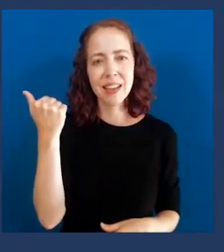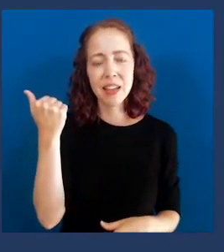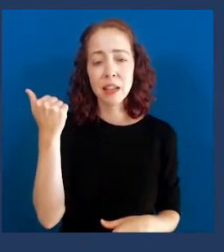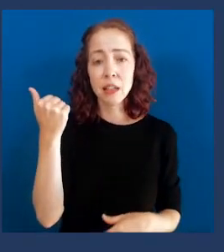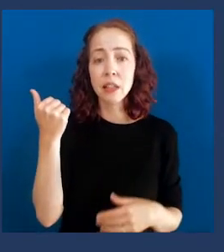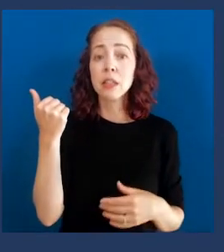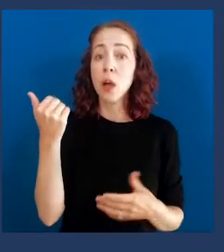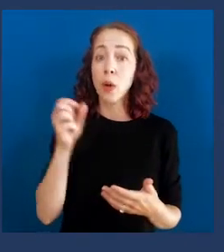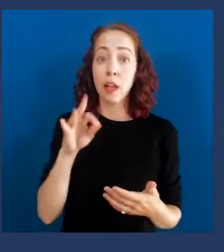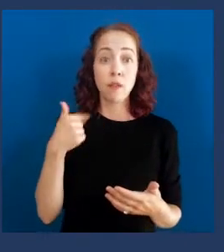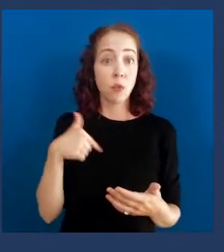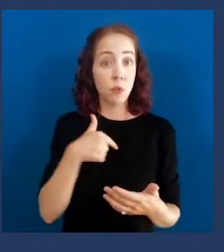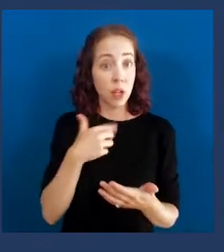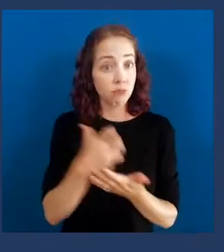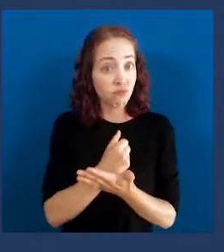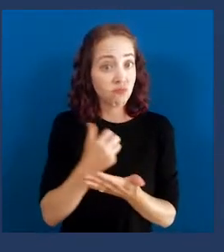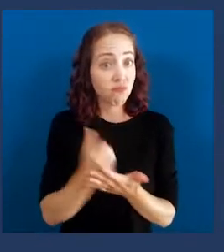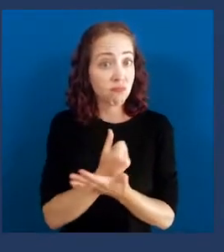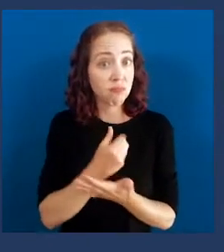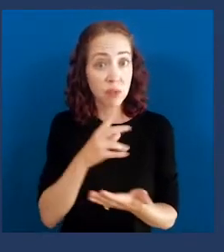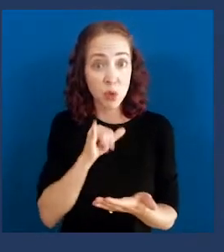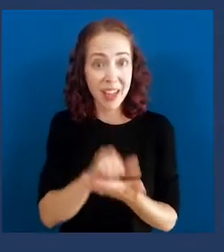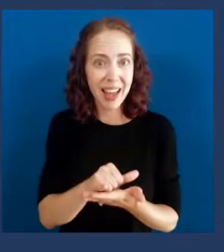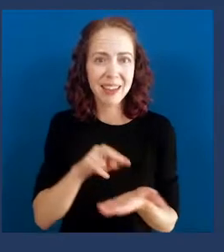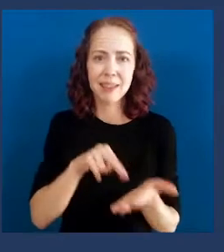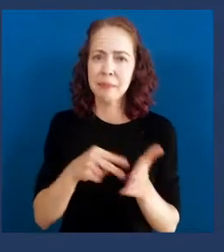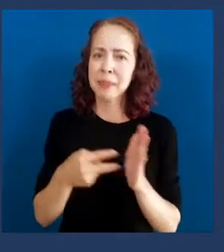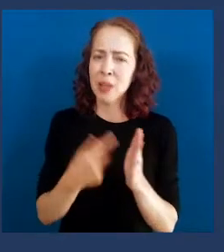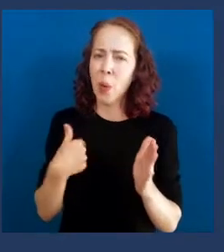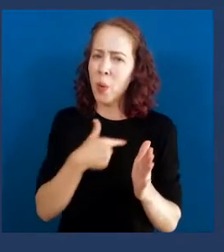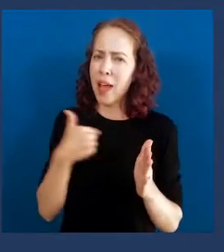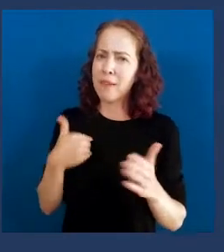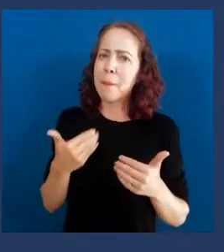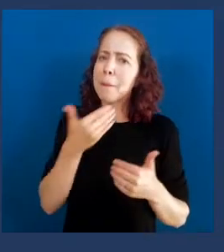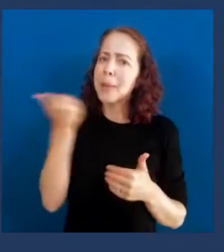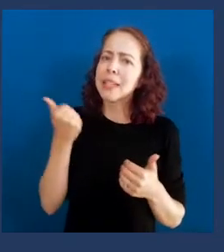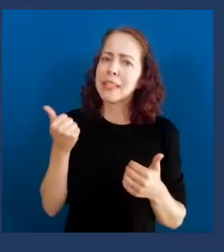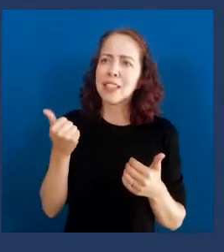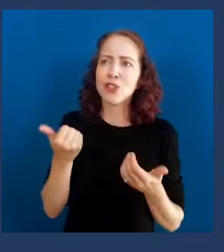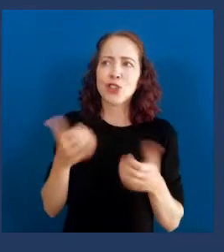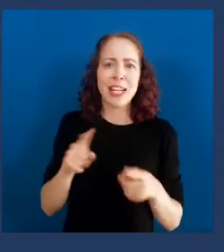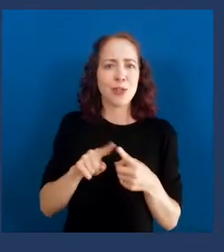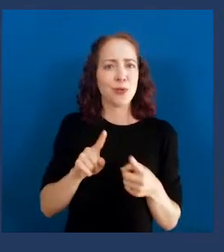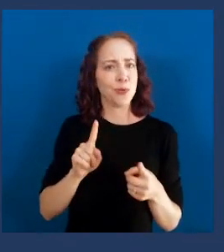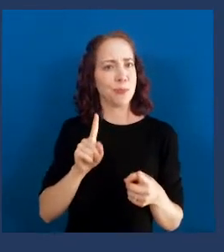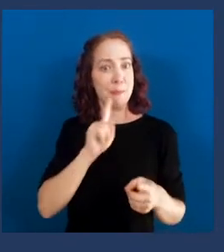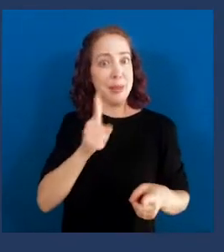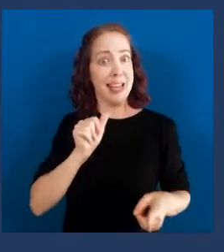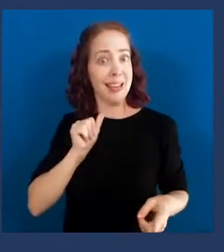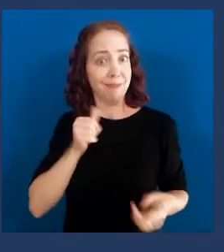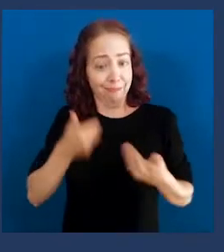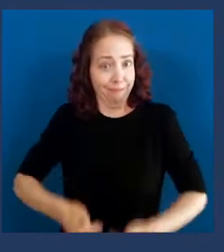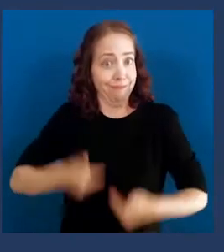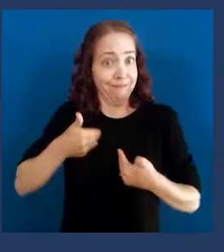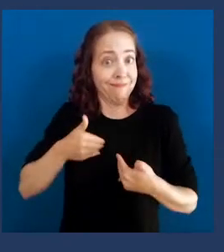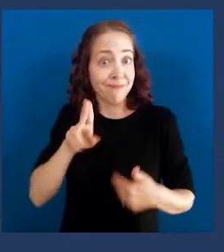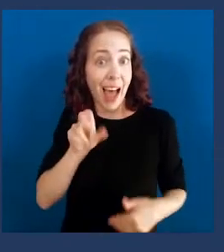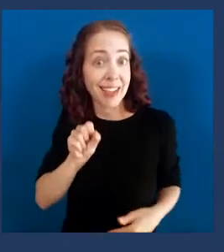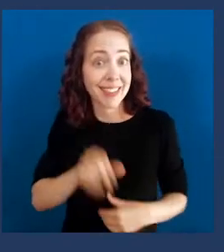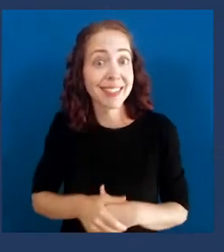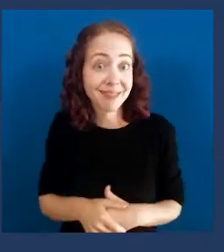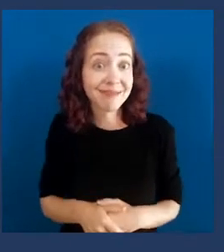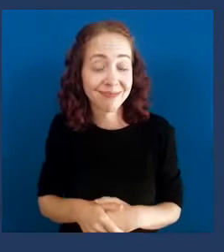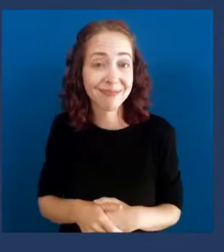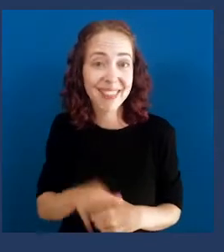So I think, as long as we are doing that, we're giving ourselves the best chance to be us. And at the end of the day, that's what we